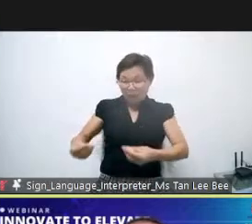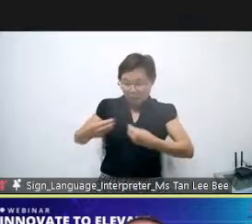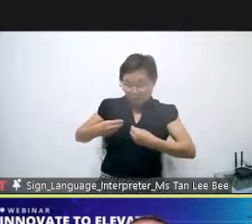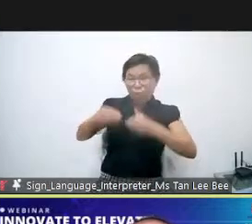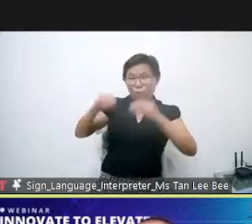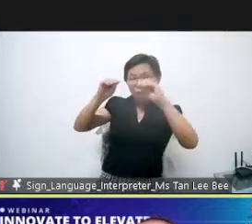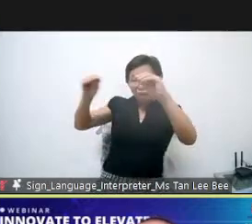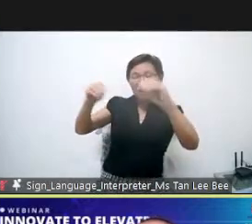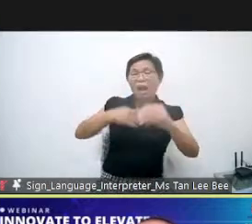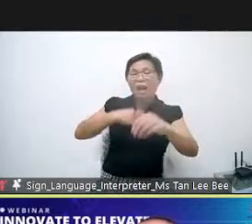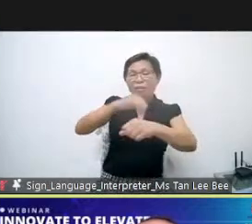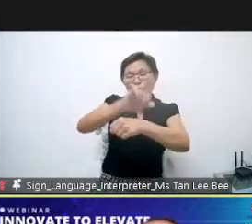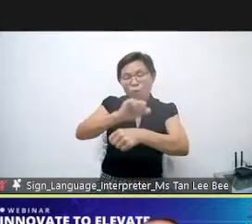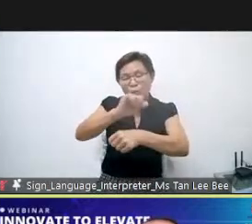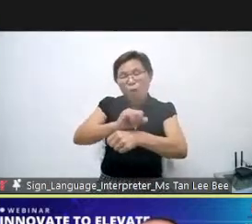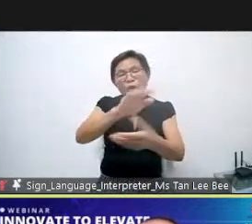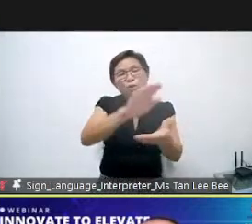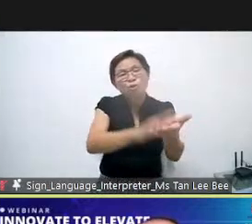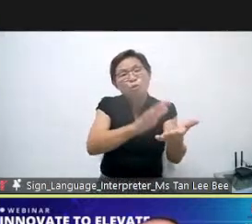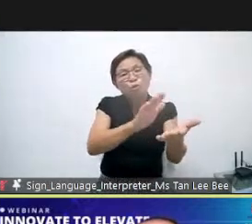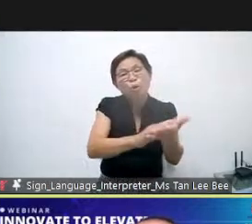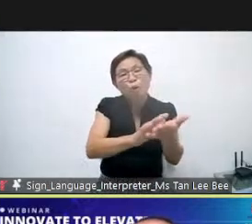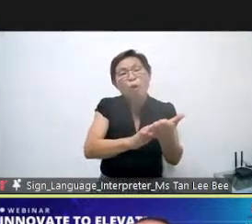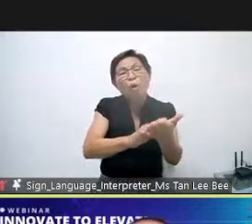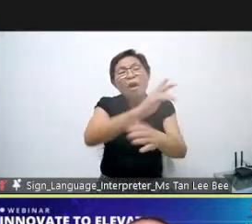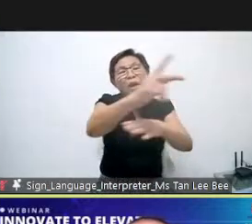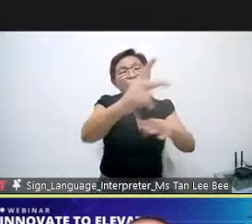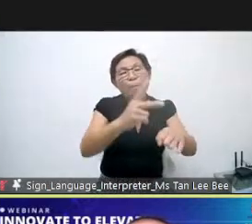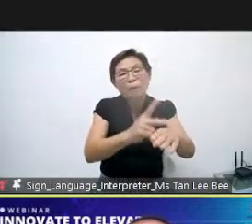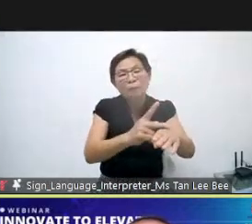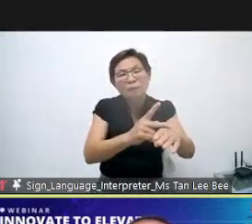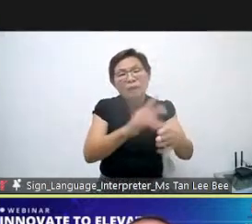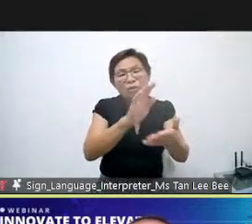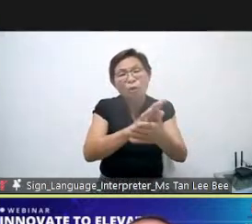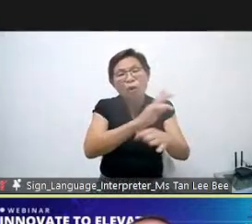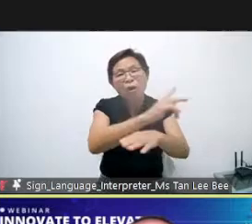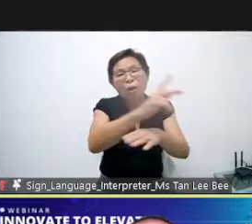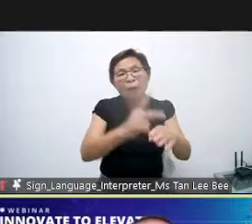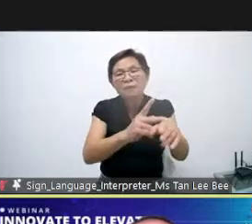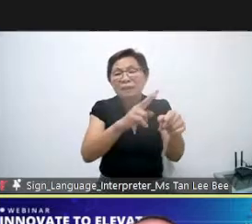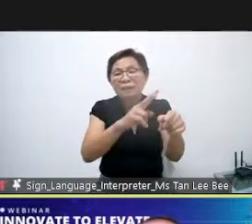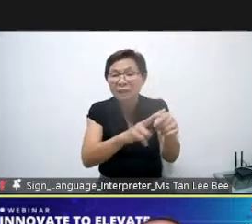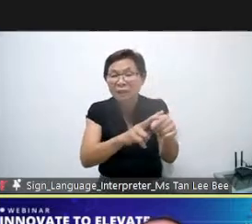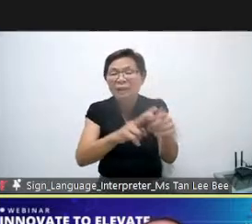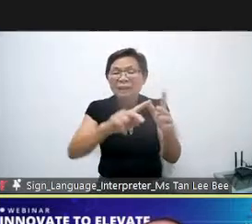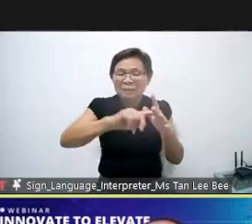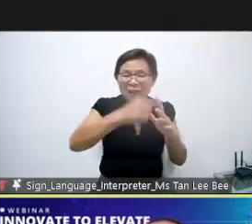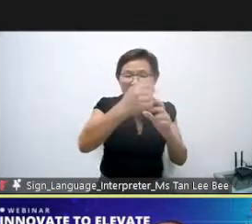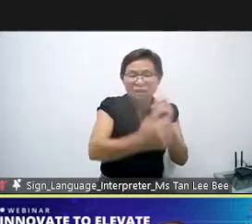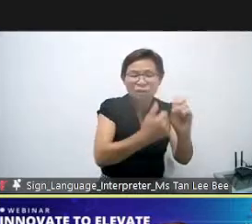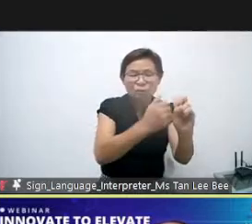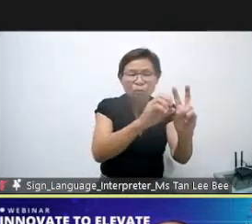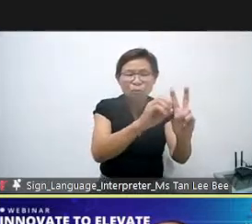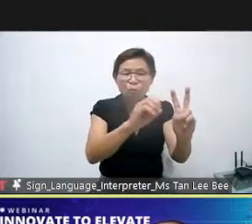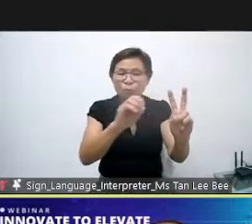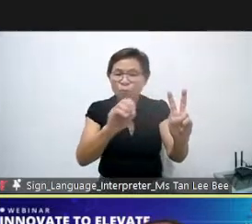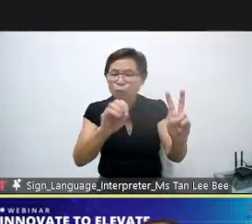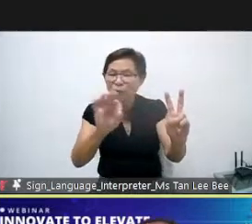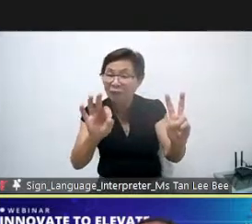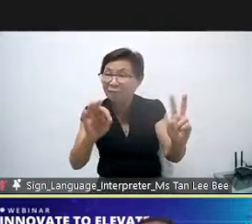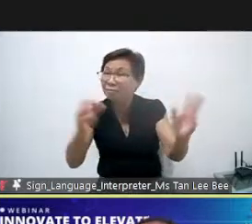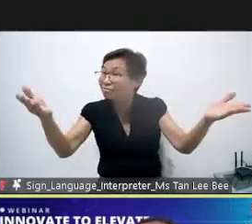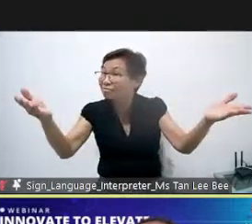And I work at a Sekolah Kebangsaan Klang since 2009. All right,